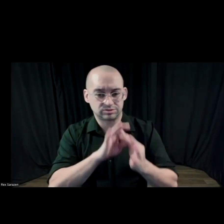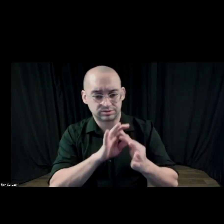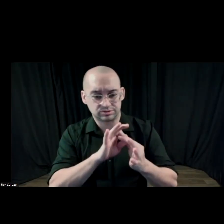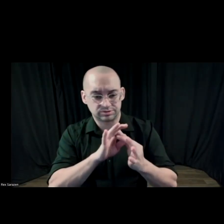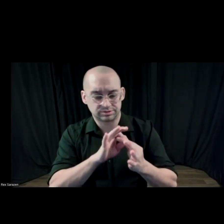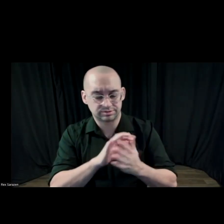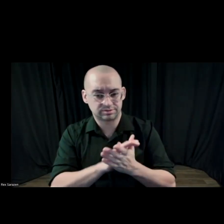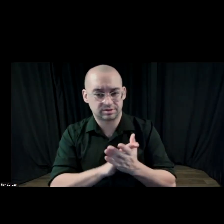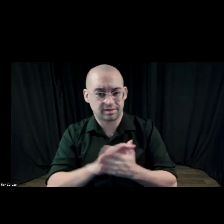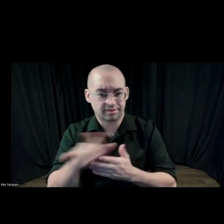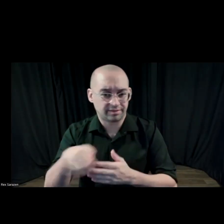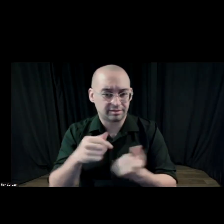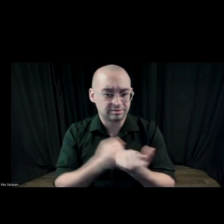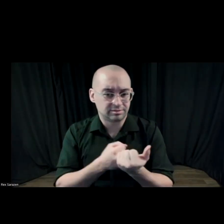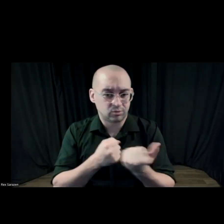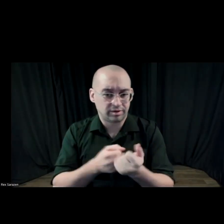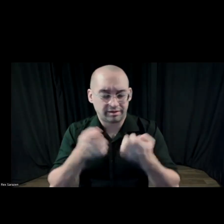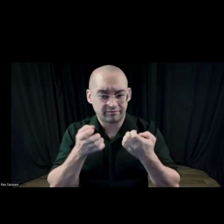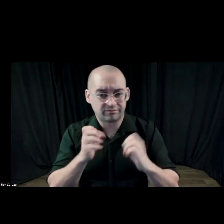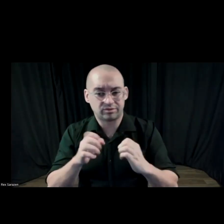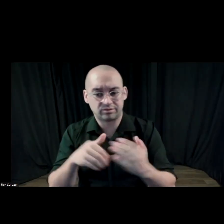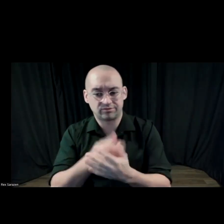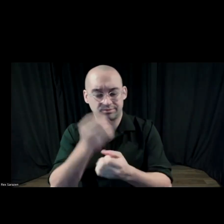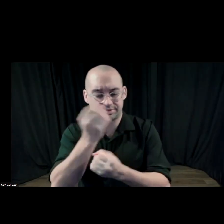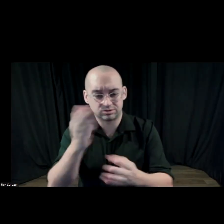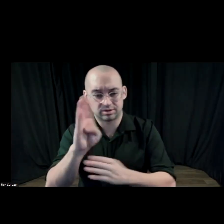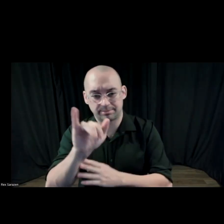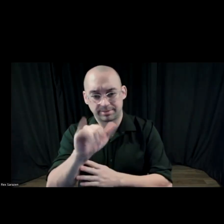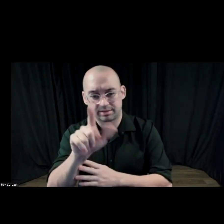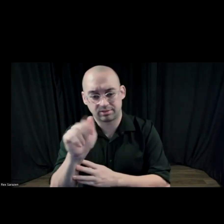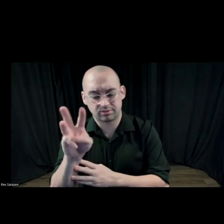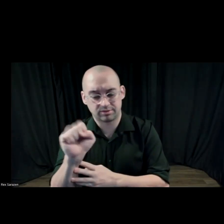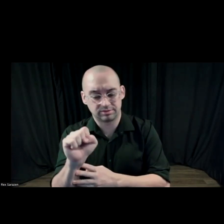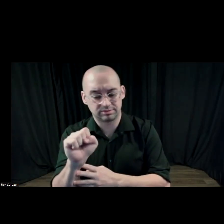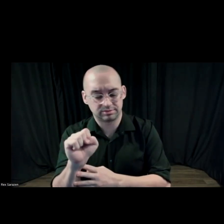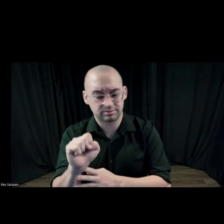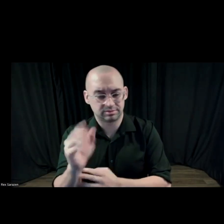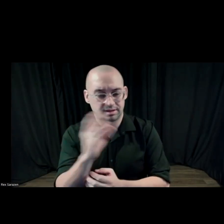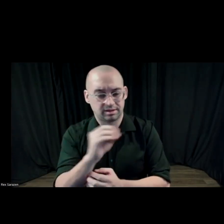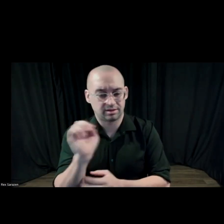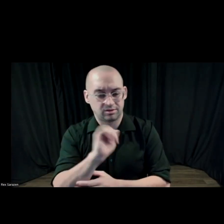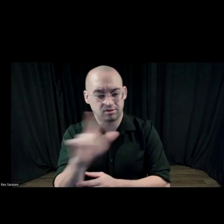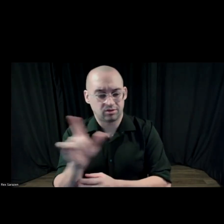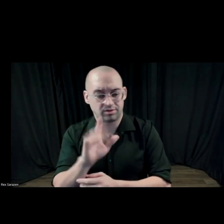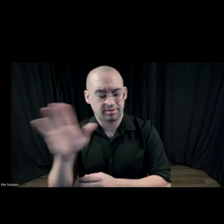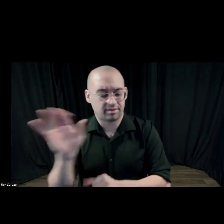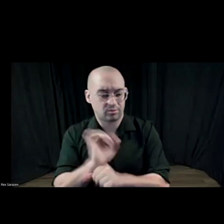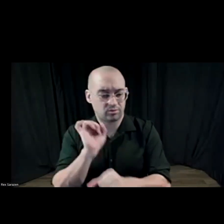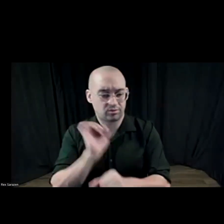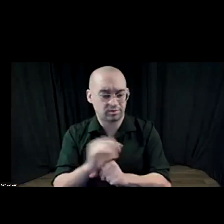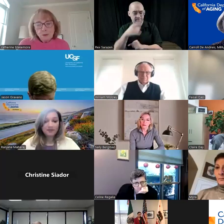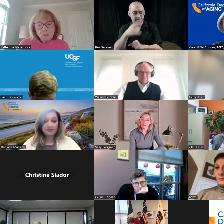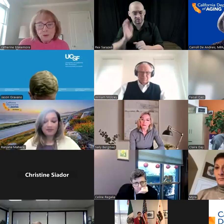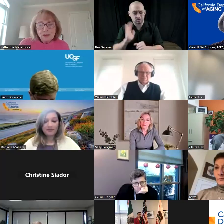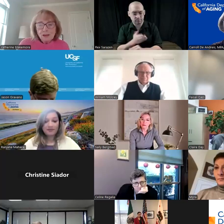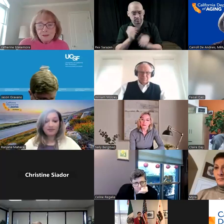who supported the efforts to update our bylaws and all of their work, because we provide